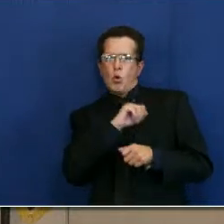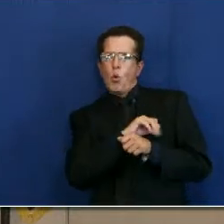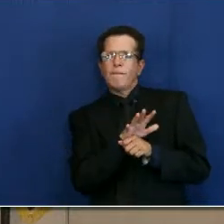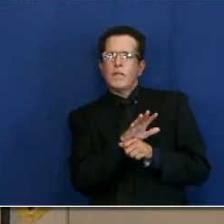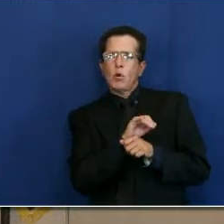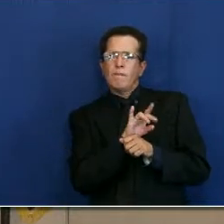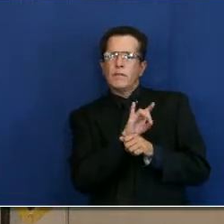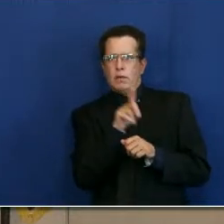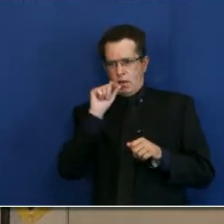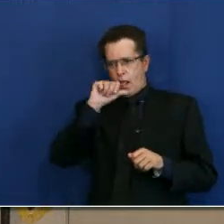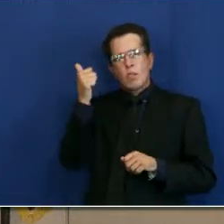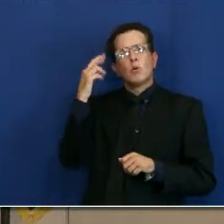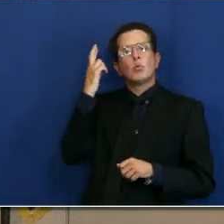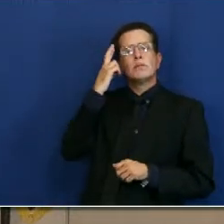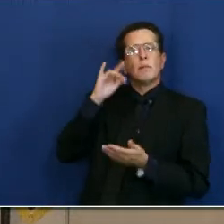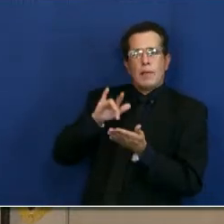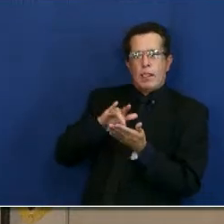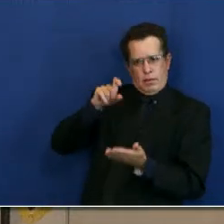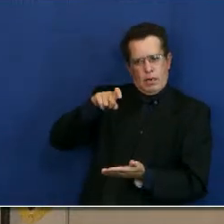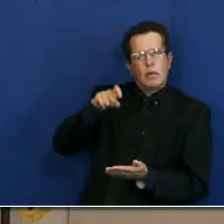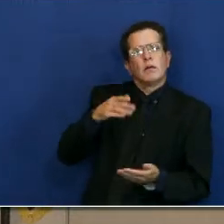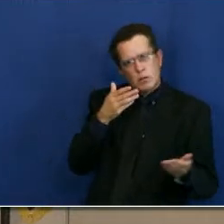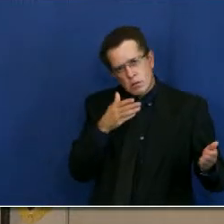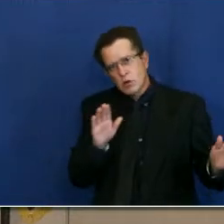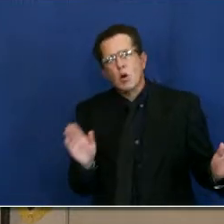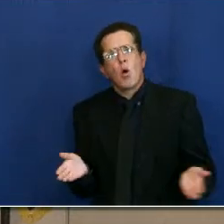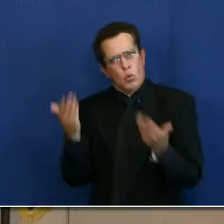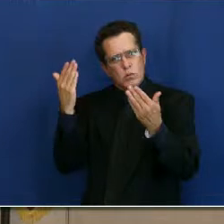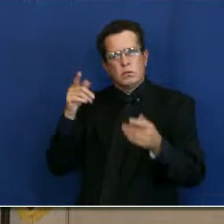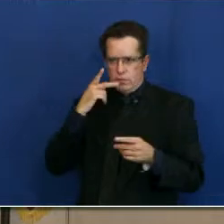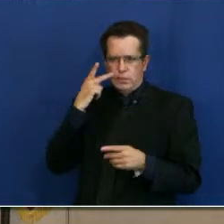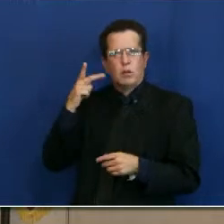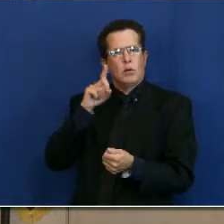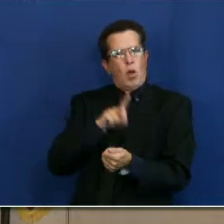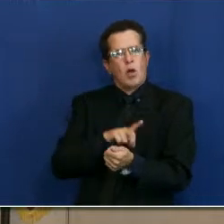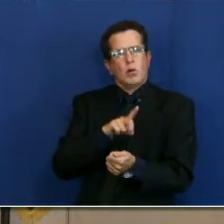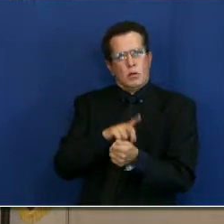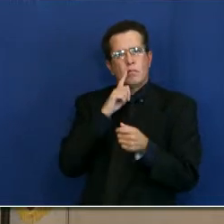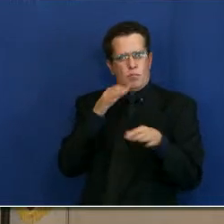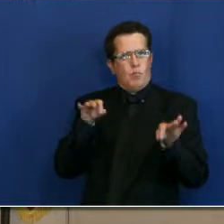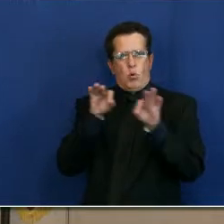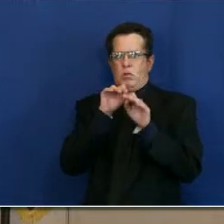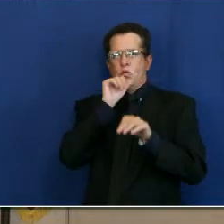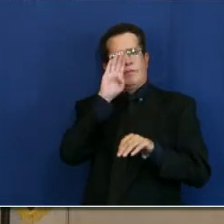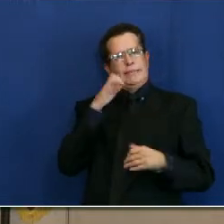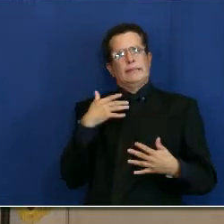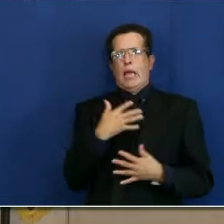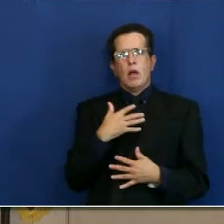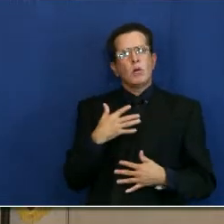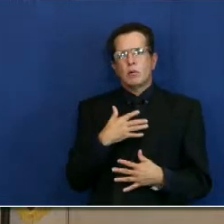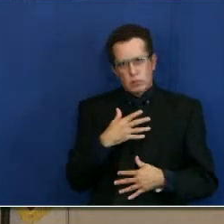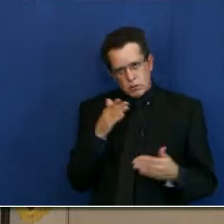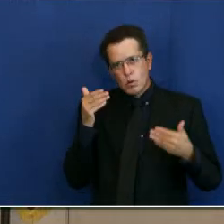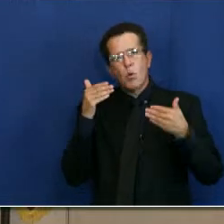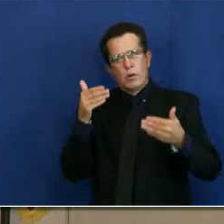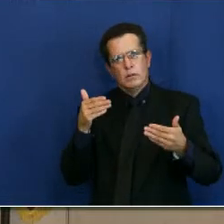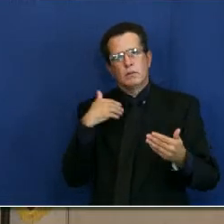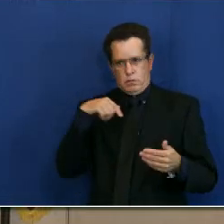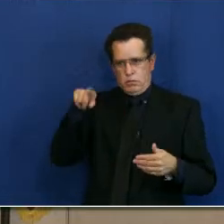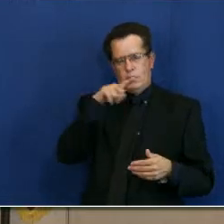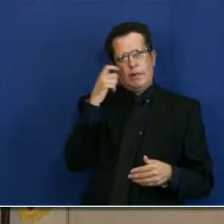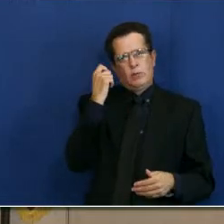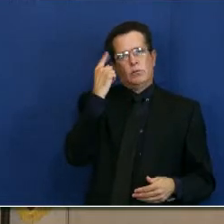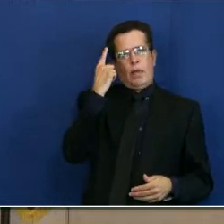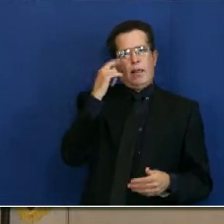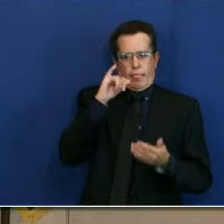non-COVID-19 medical issues. So it's a continual process, and we just want people to continue to understand